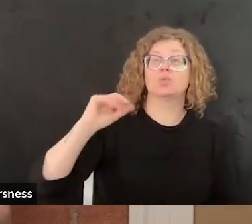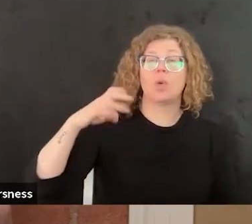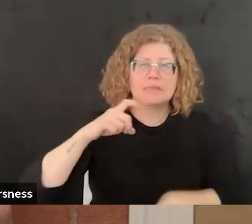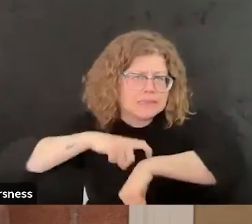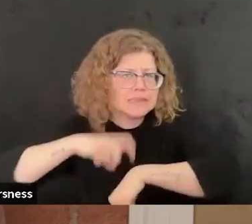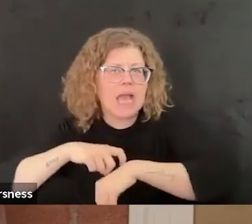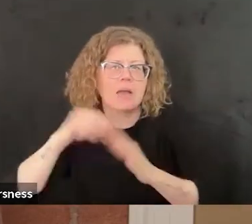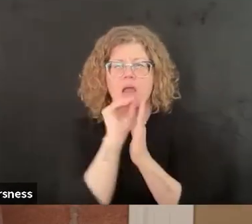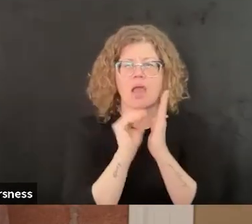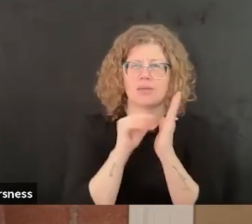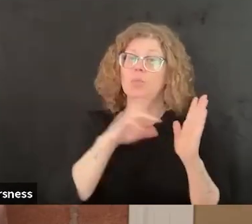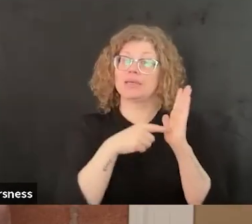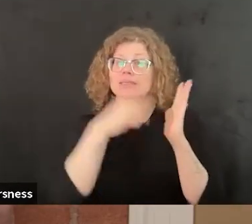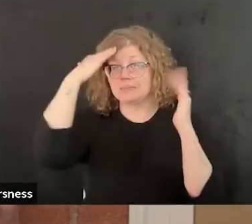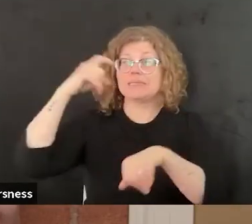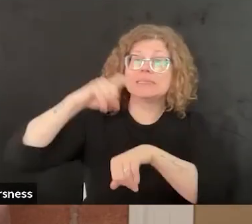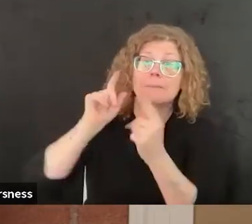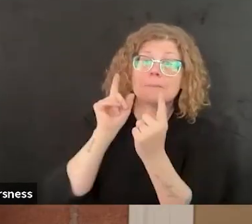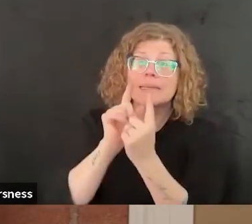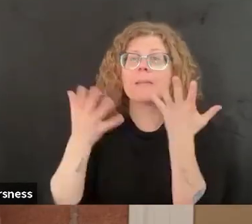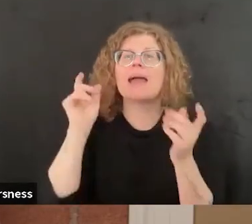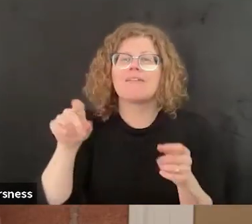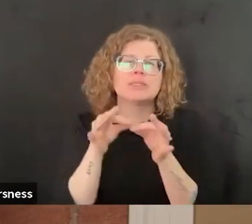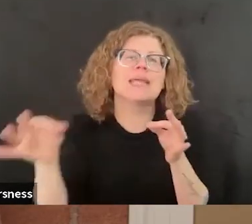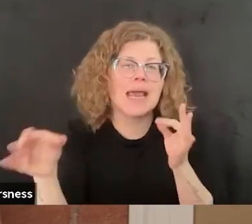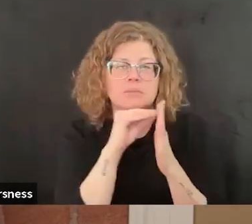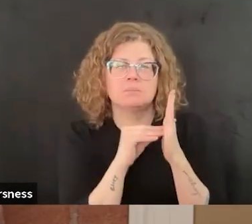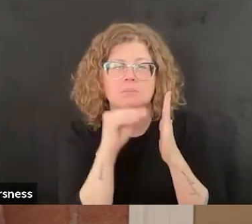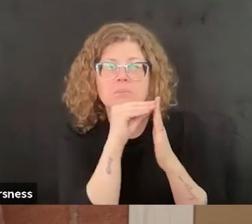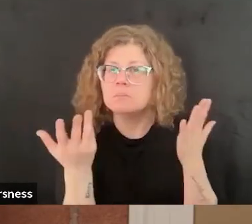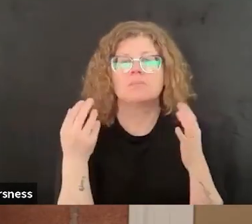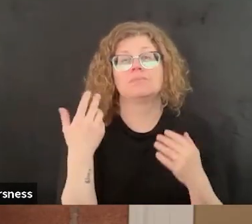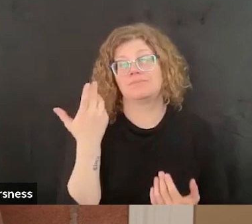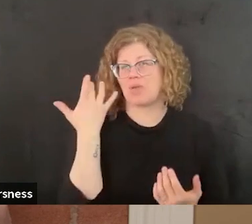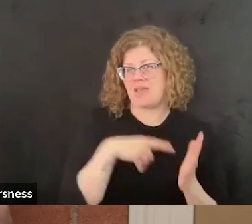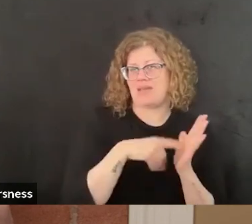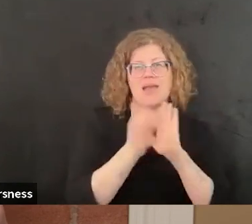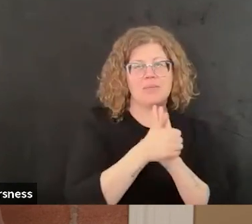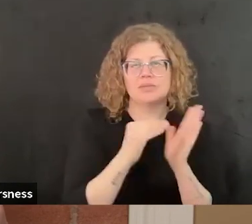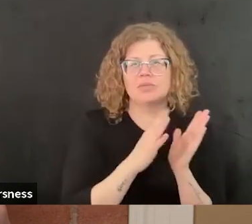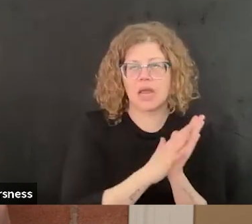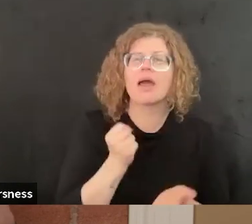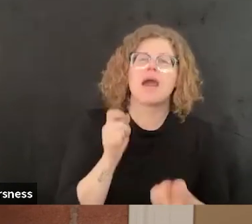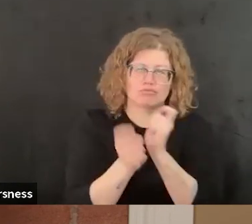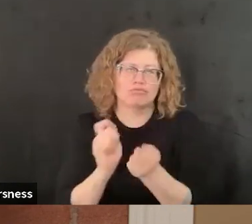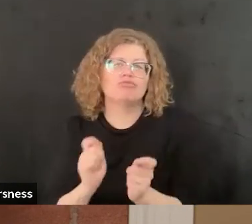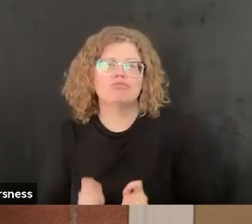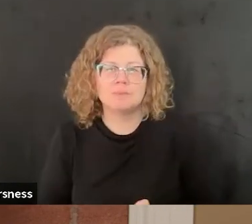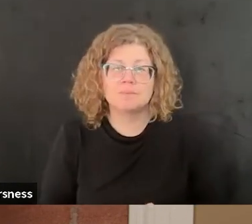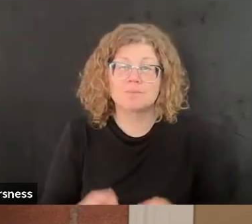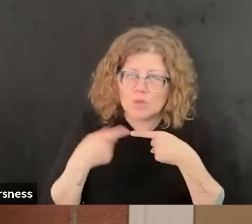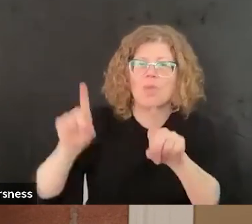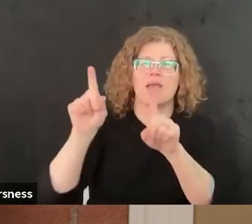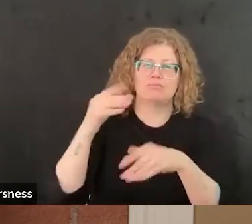have to move those milestones in order to support the project more effectively along the way. So it's a document that can be altered